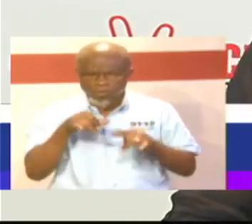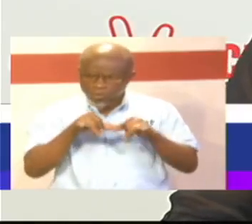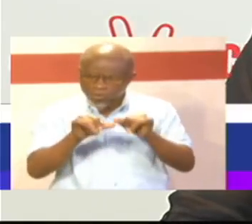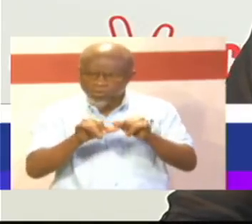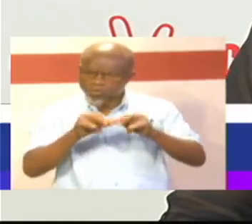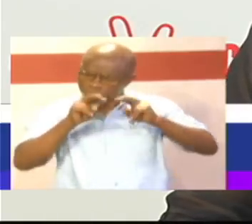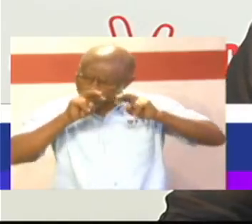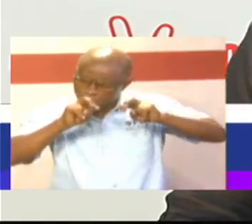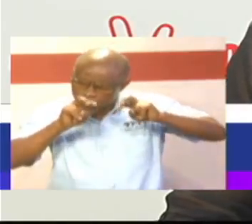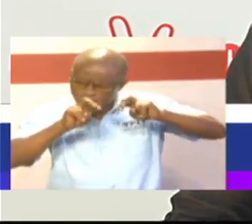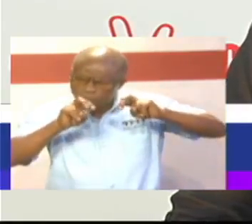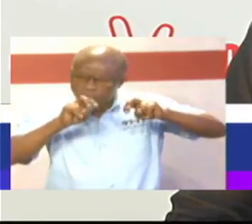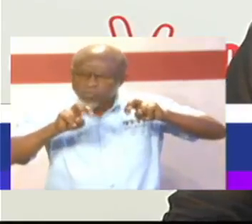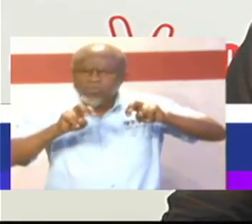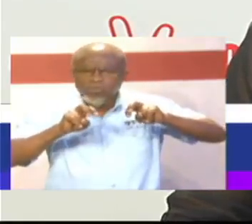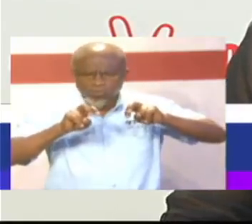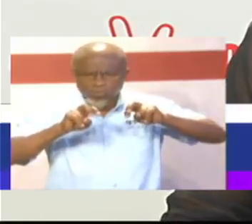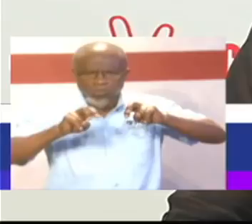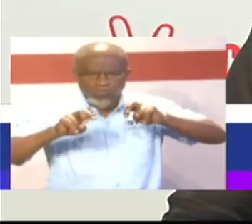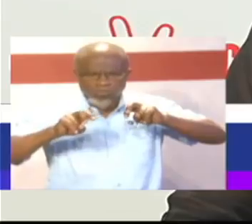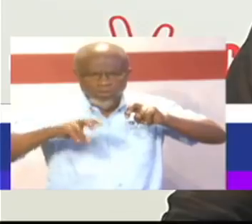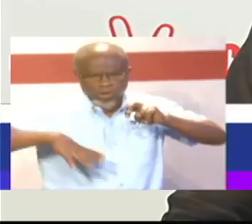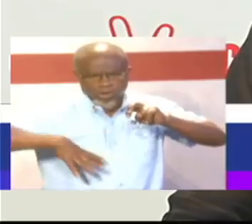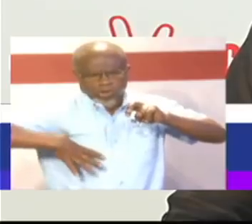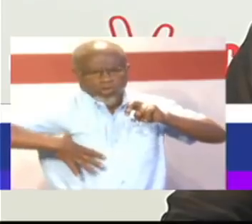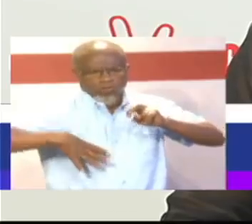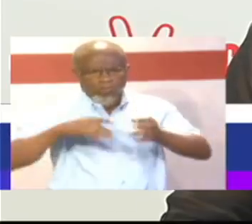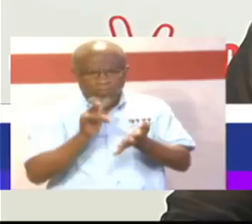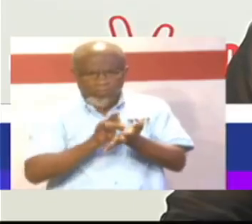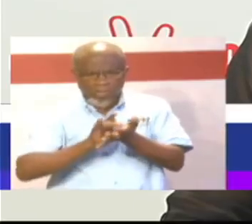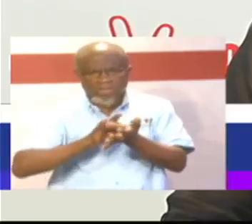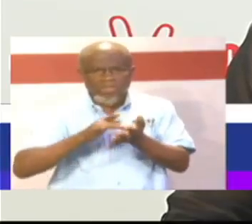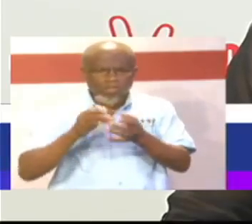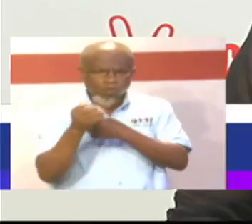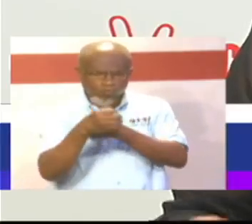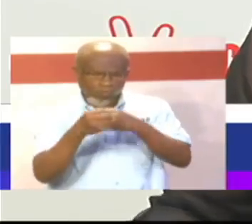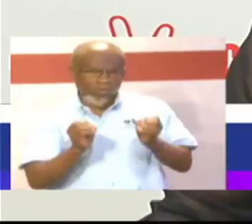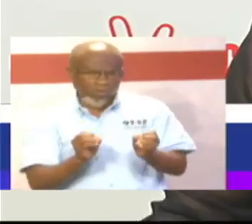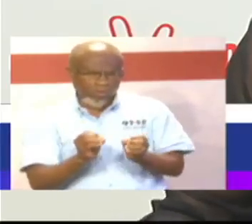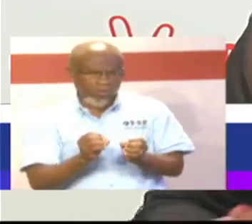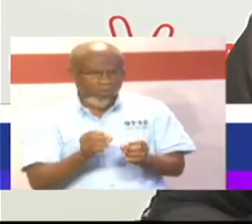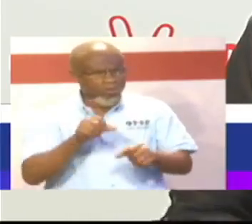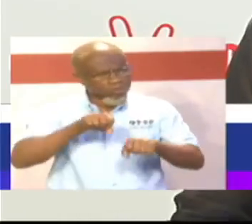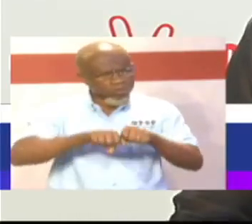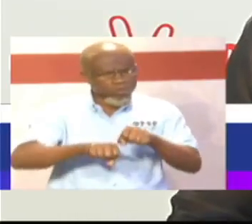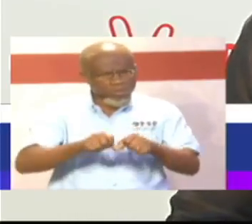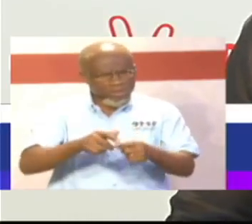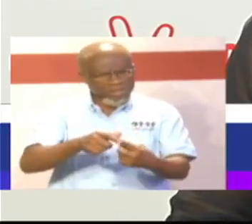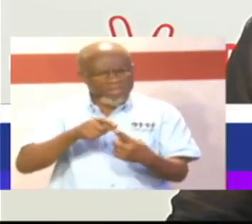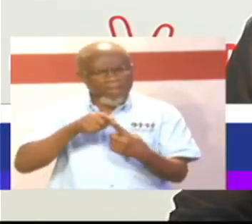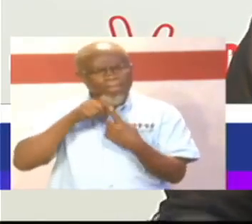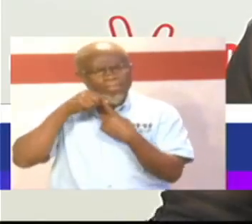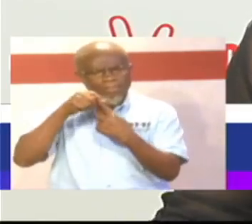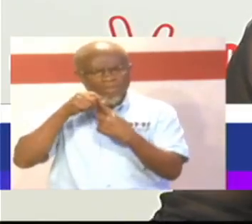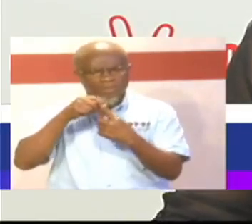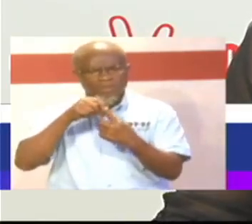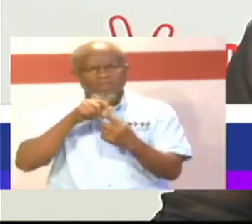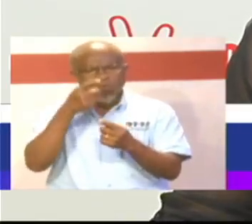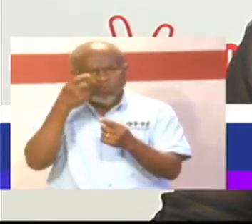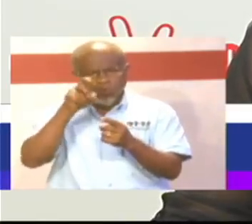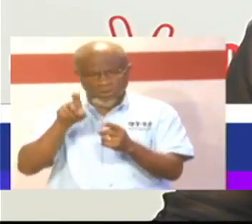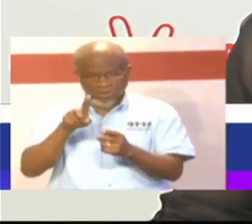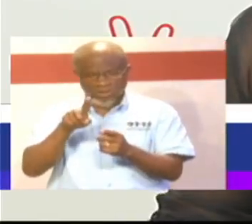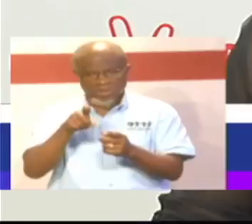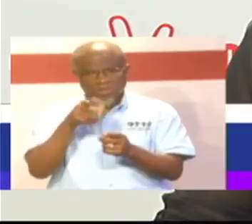chief executive officers. So this would be an RHA specific situation that really falls under the purview of the